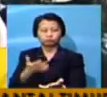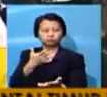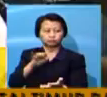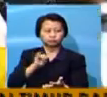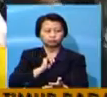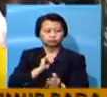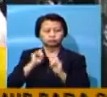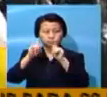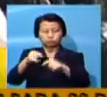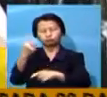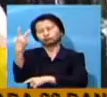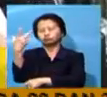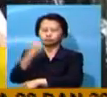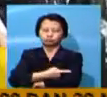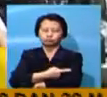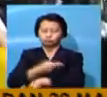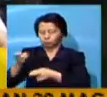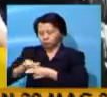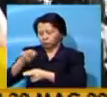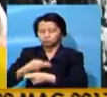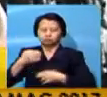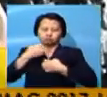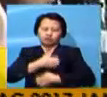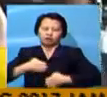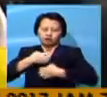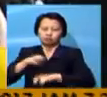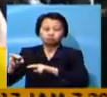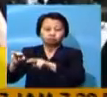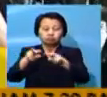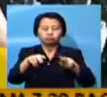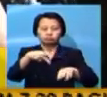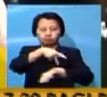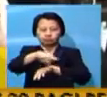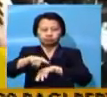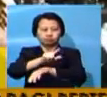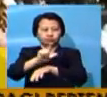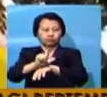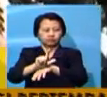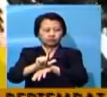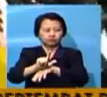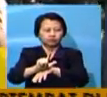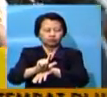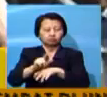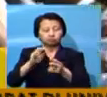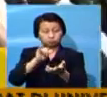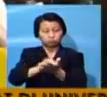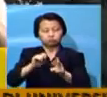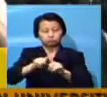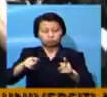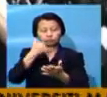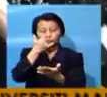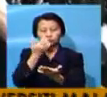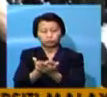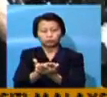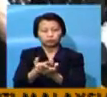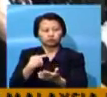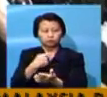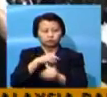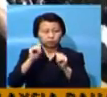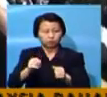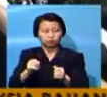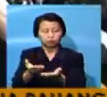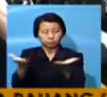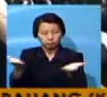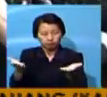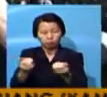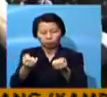only here for a couple of days So it's all too short to enjoy LAN C as such and I think it's good so Um we Certainly like being here